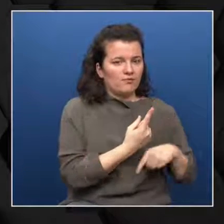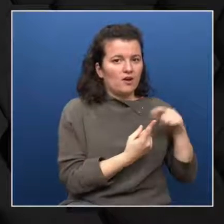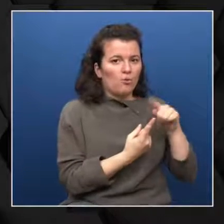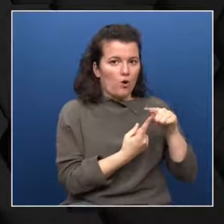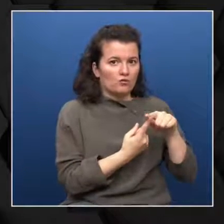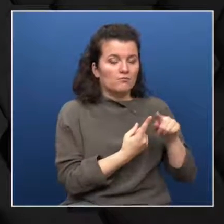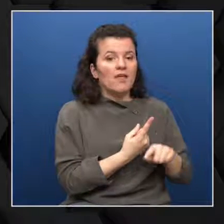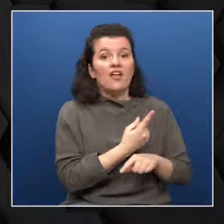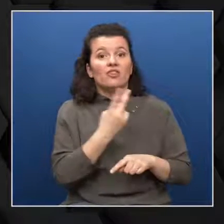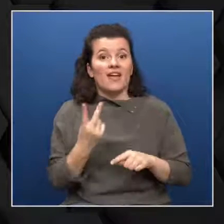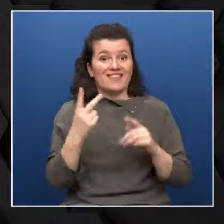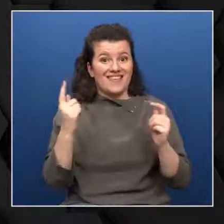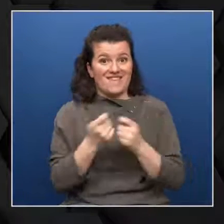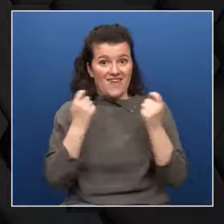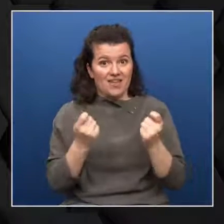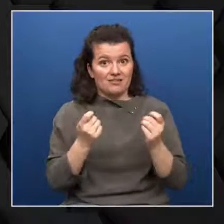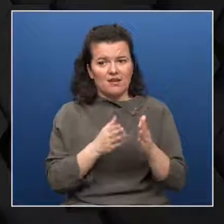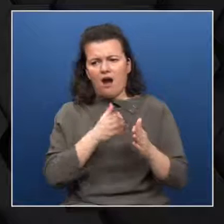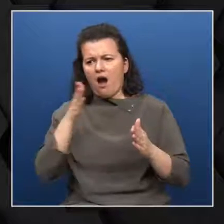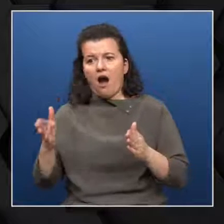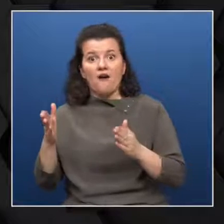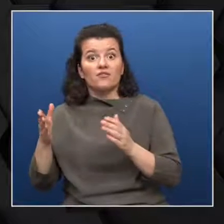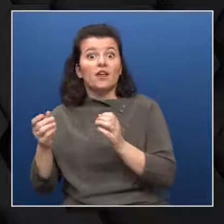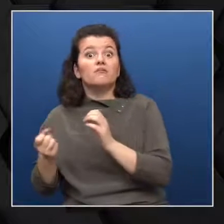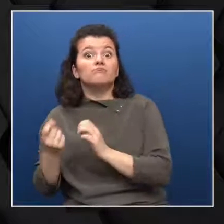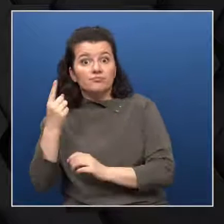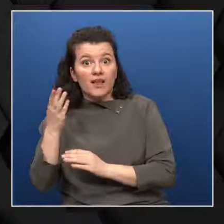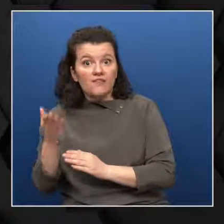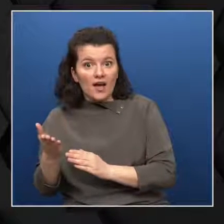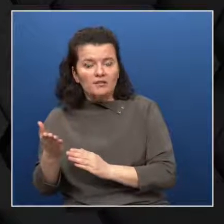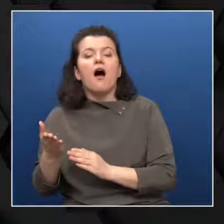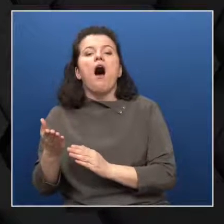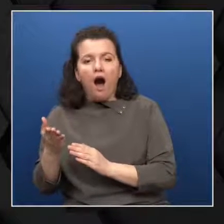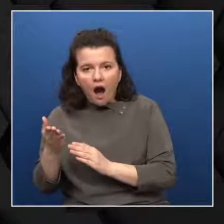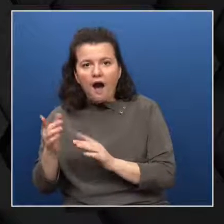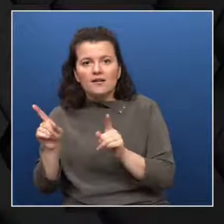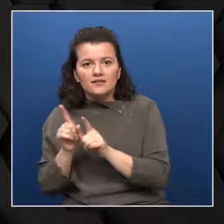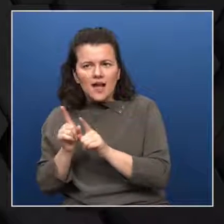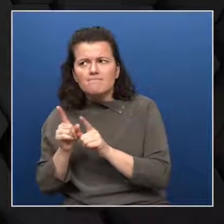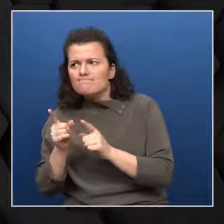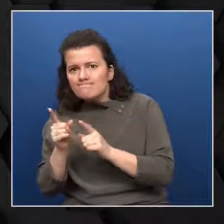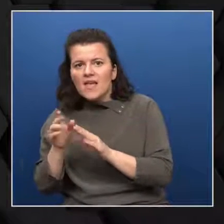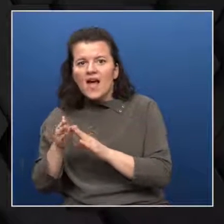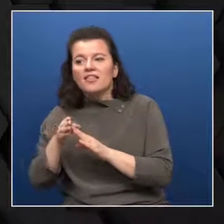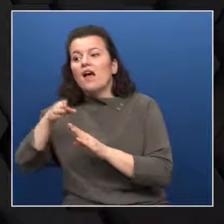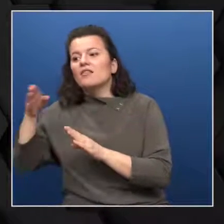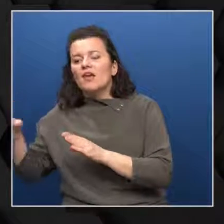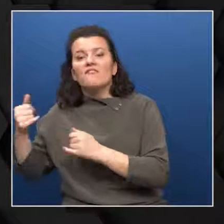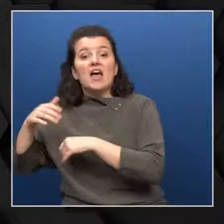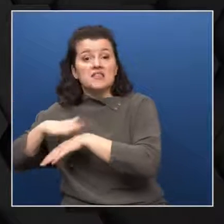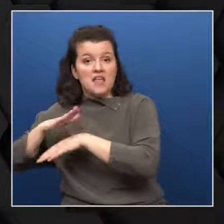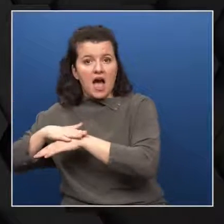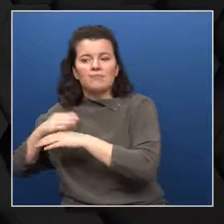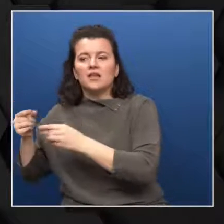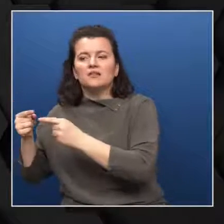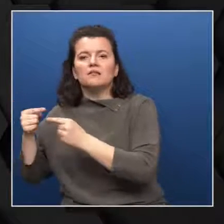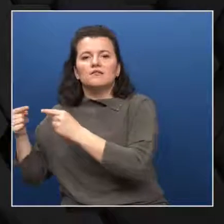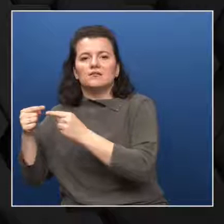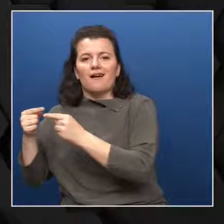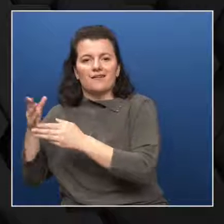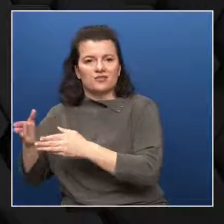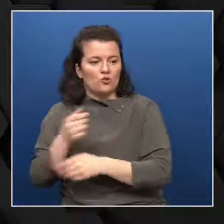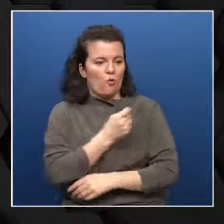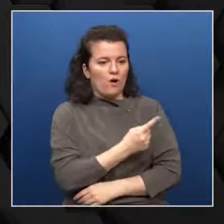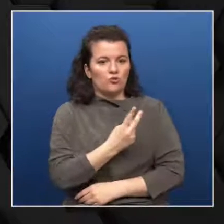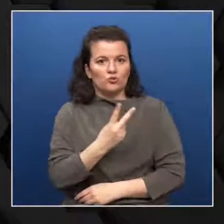During the event, after the event, and if we have time, some takeaways and discussion amongst ourselves. So let's go